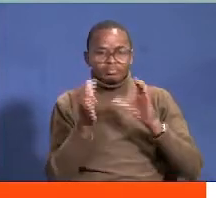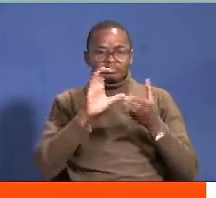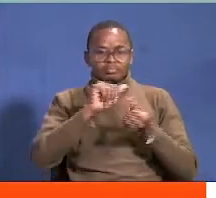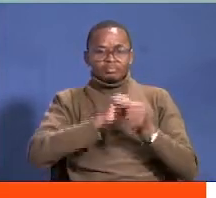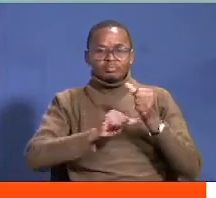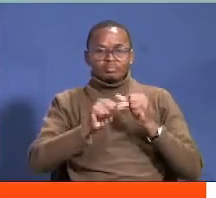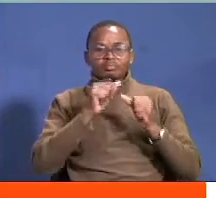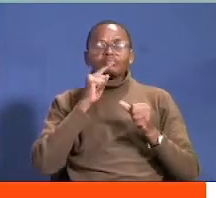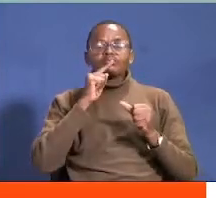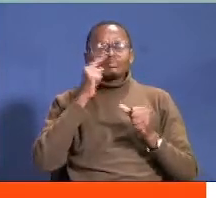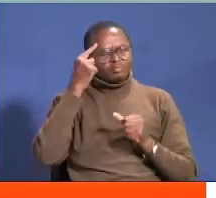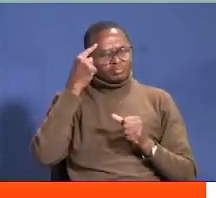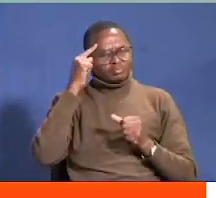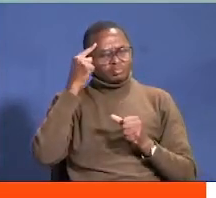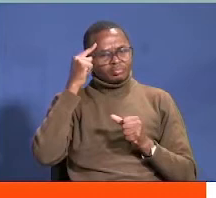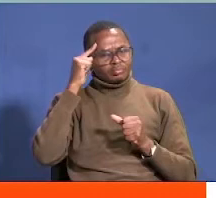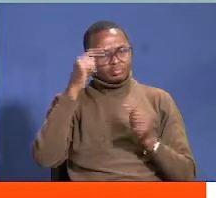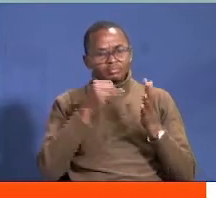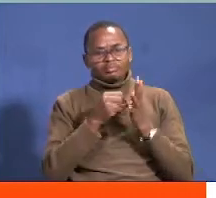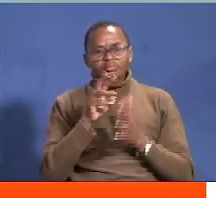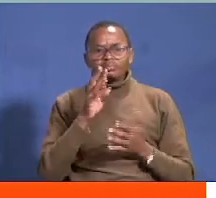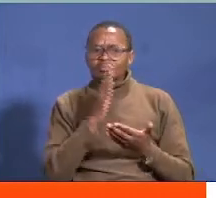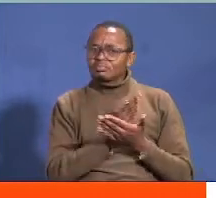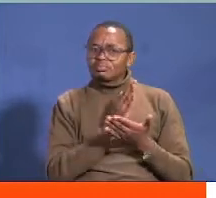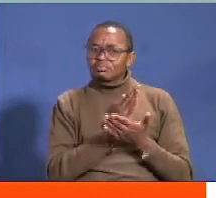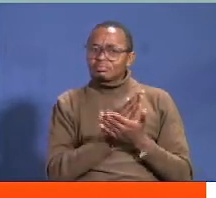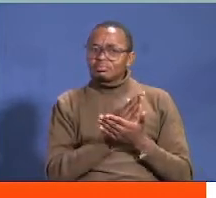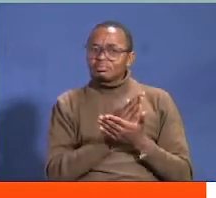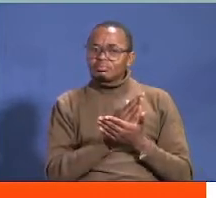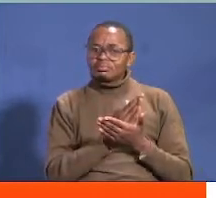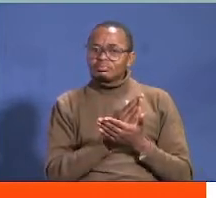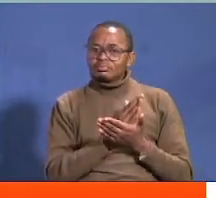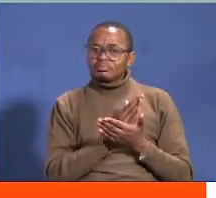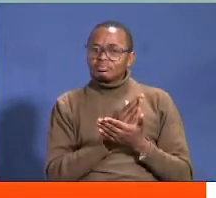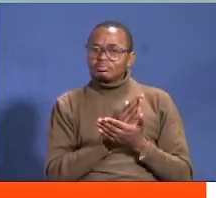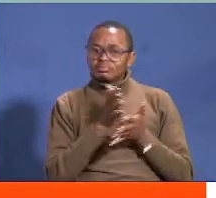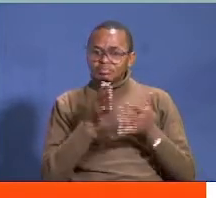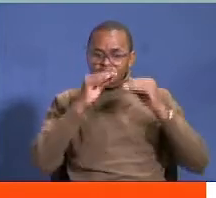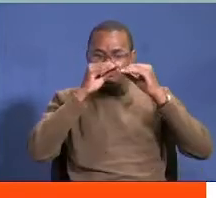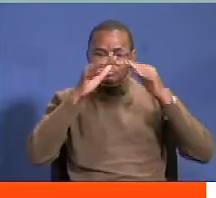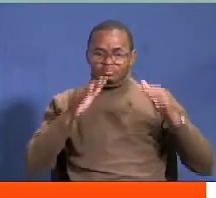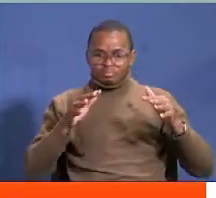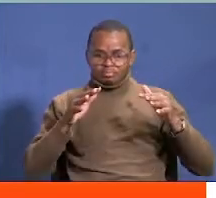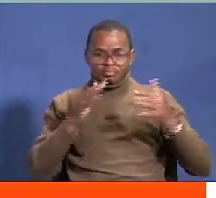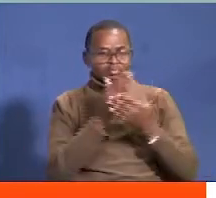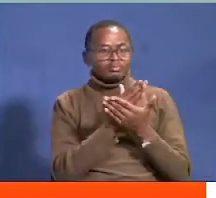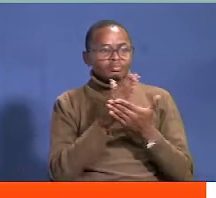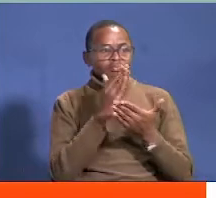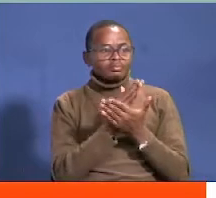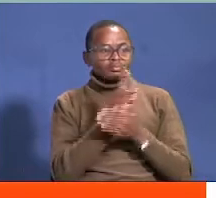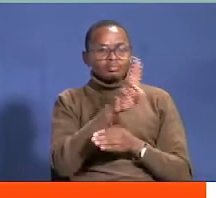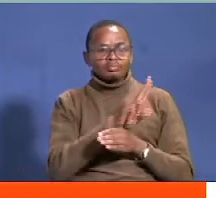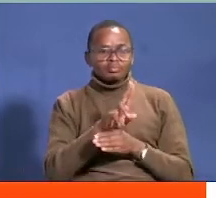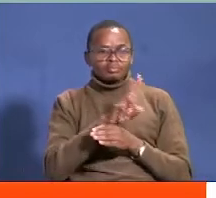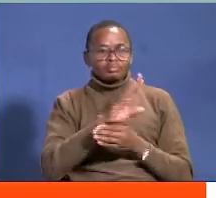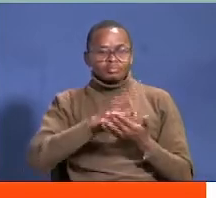actions things. So, do you think it will really, these devolved units will really use